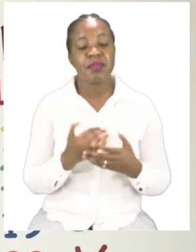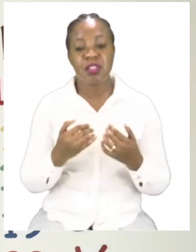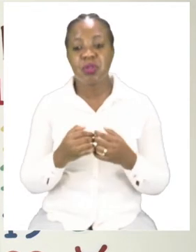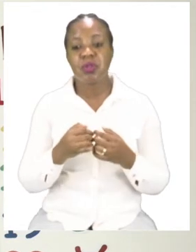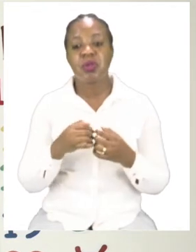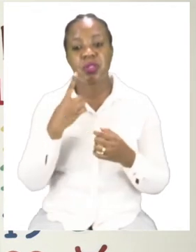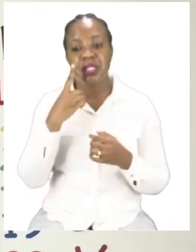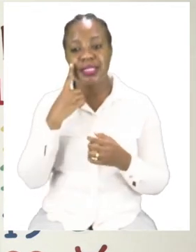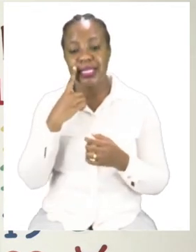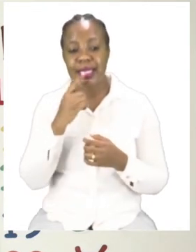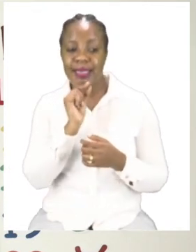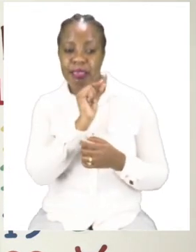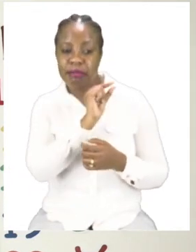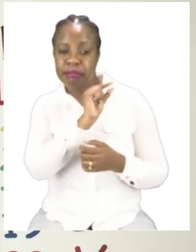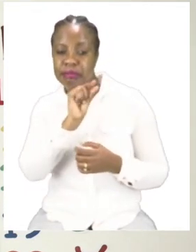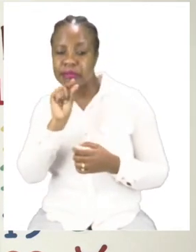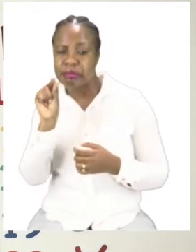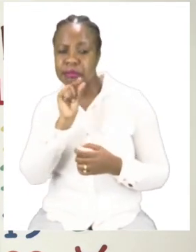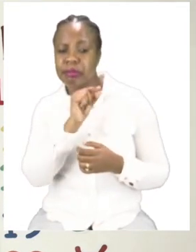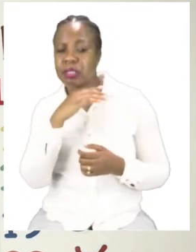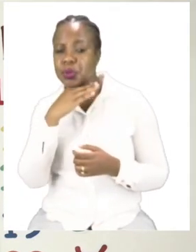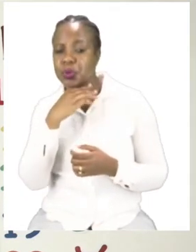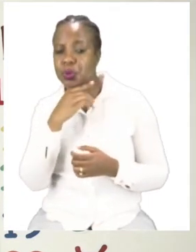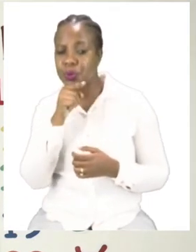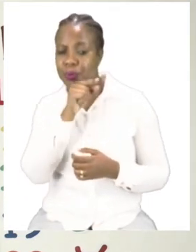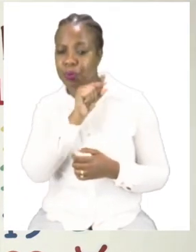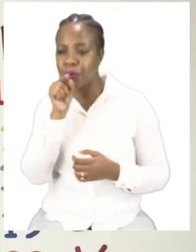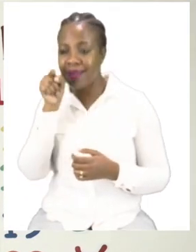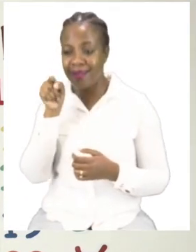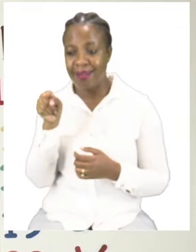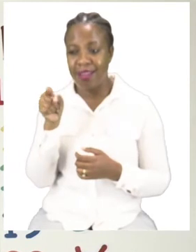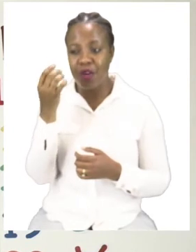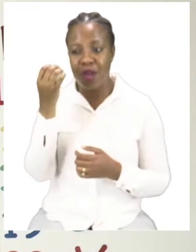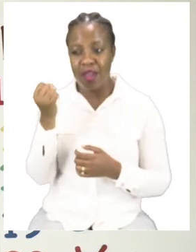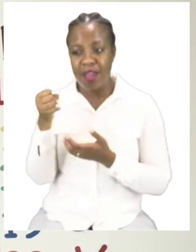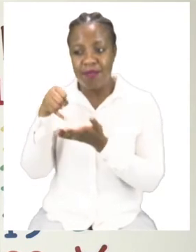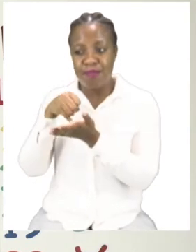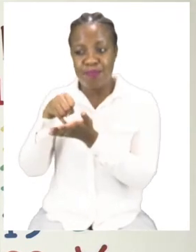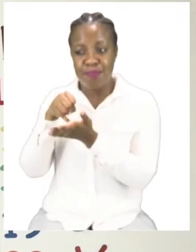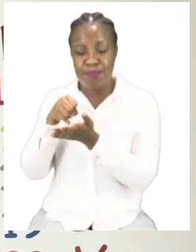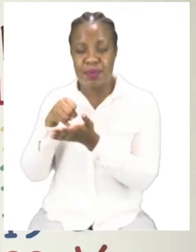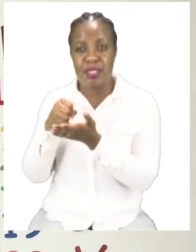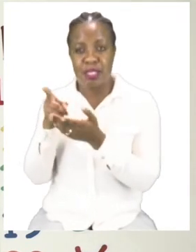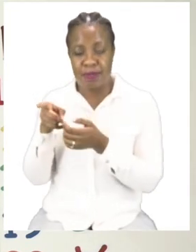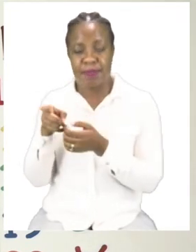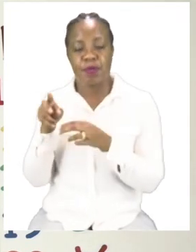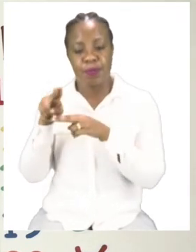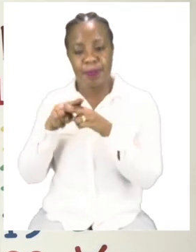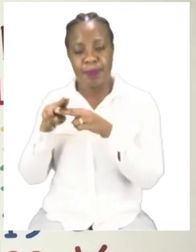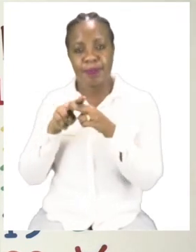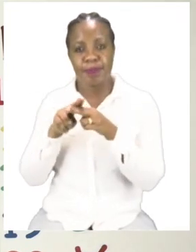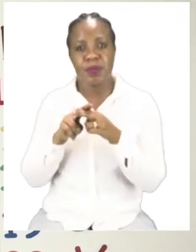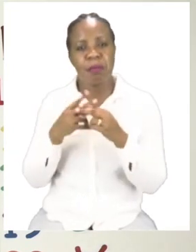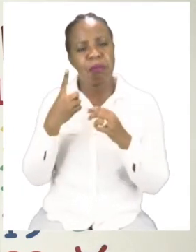sum. But I don't have any biscuits, boys and girls. So instead, I'm going to use our sweets. So I'm going